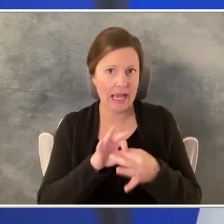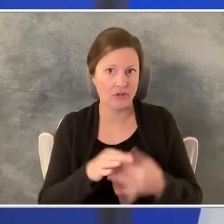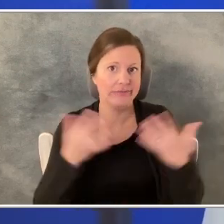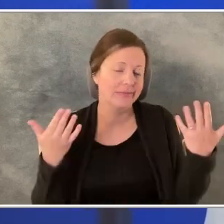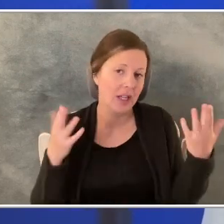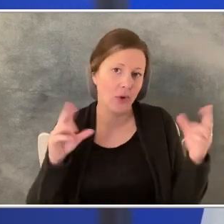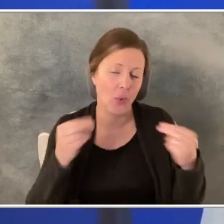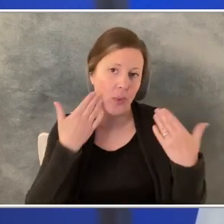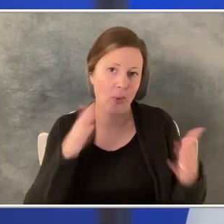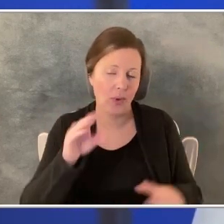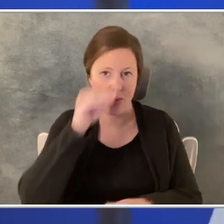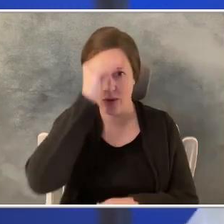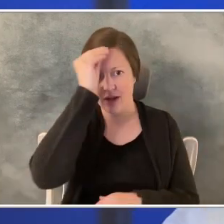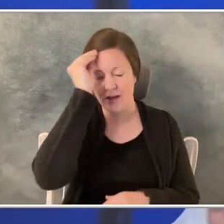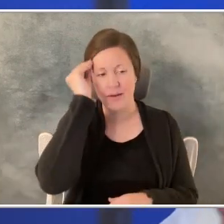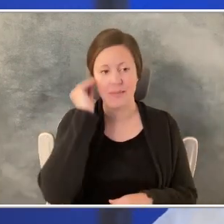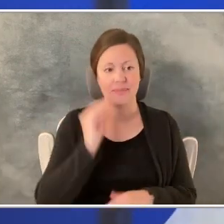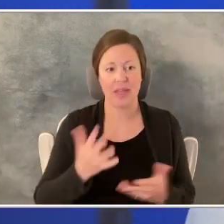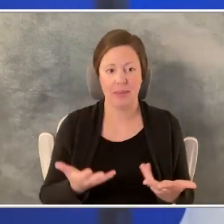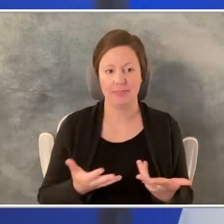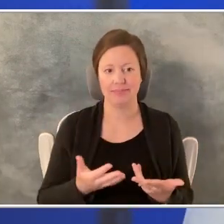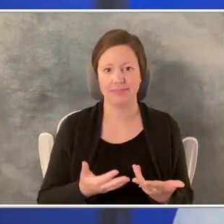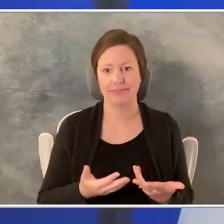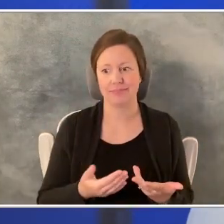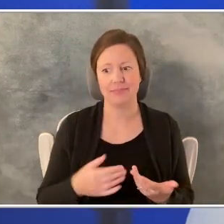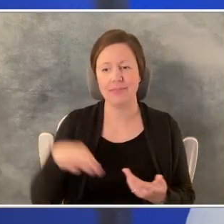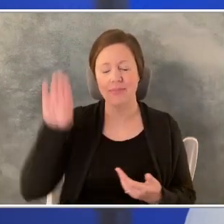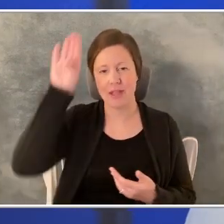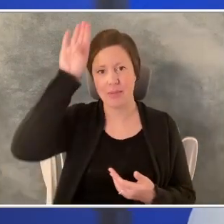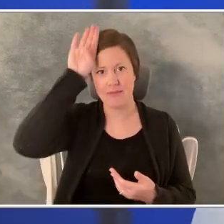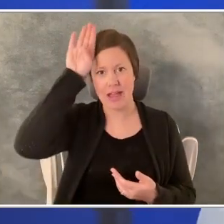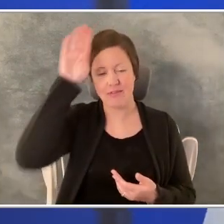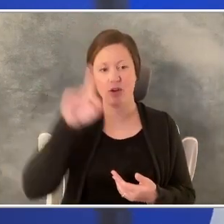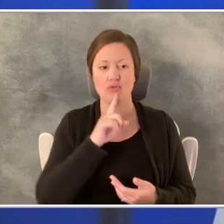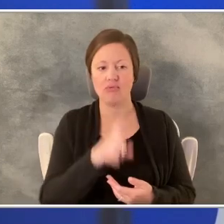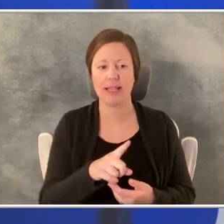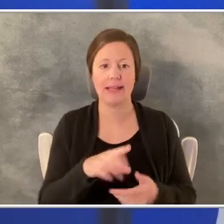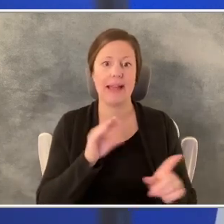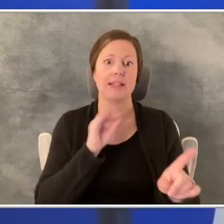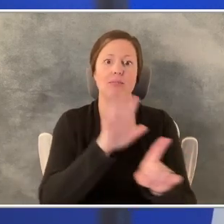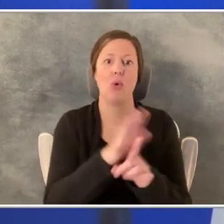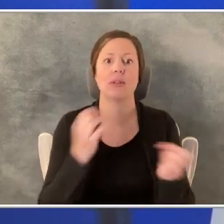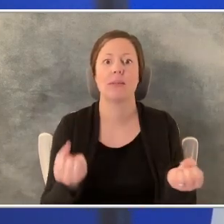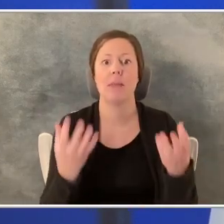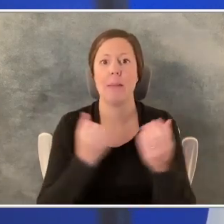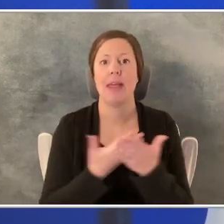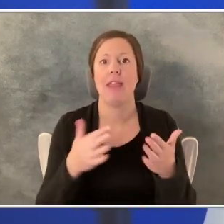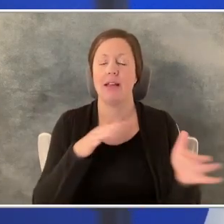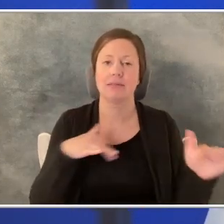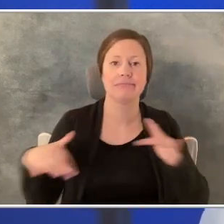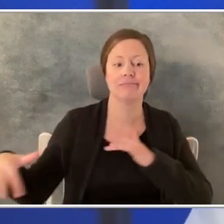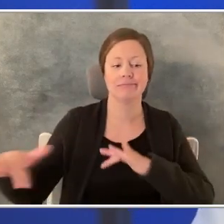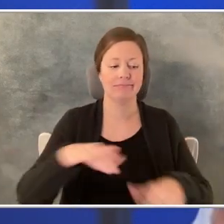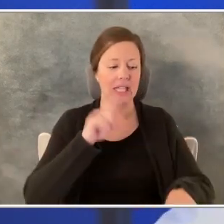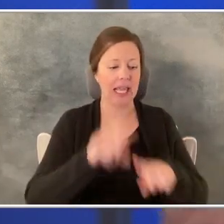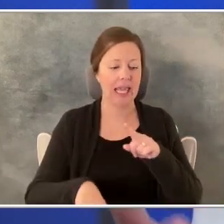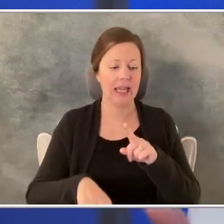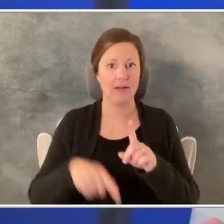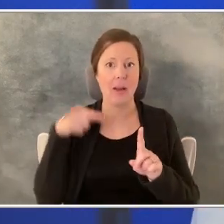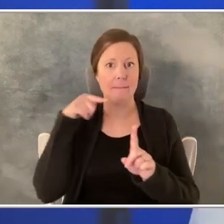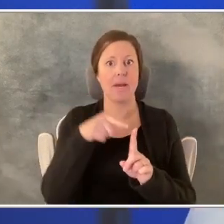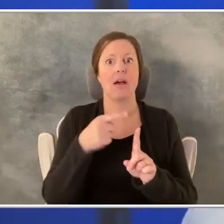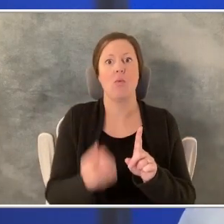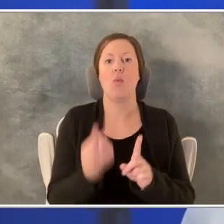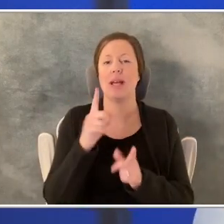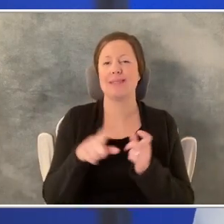that firefighters are exposed to so many things, it would be hard to put a finger on one specific substance